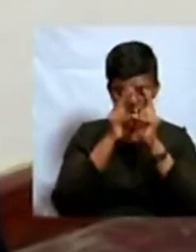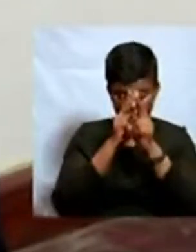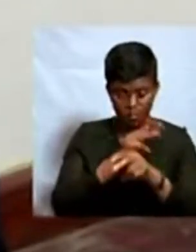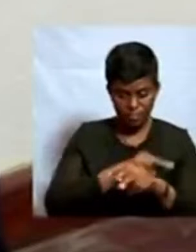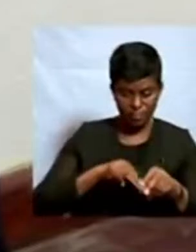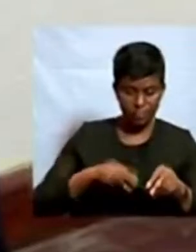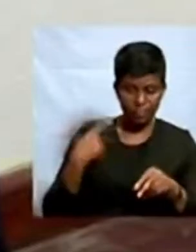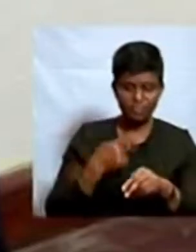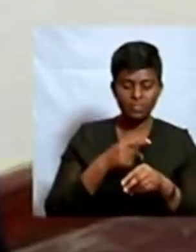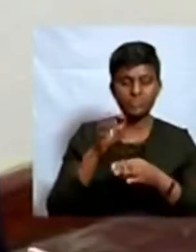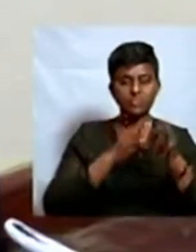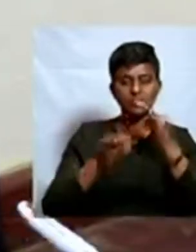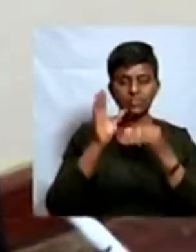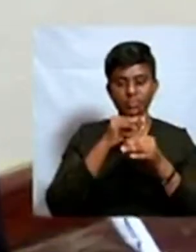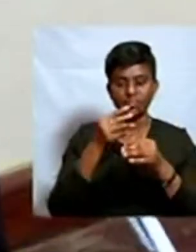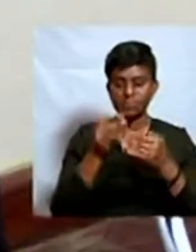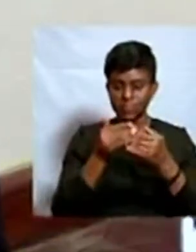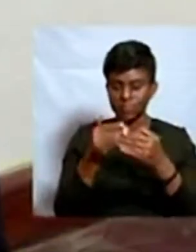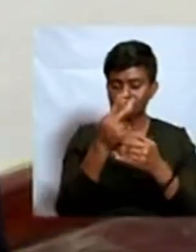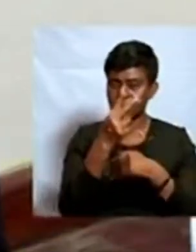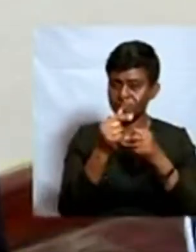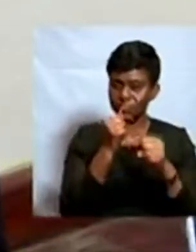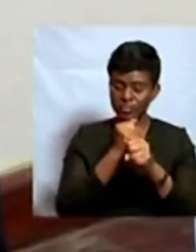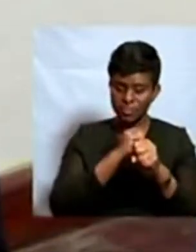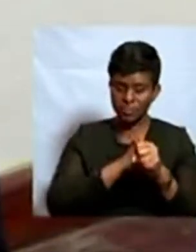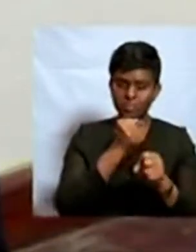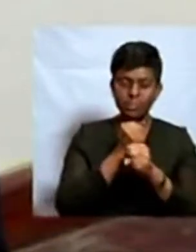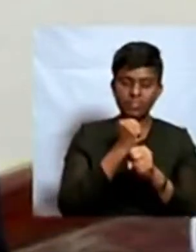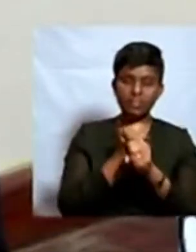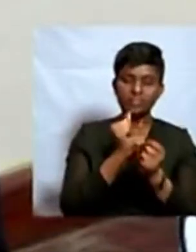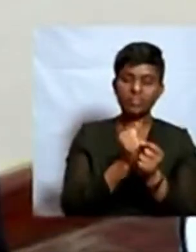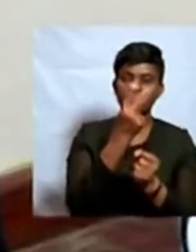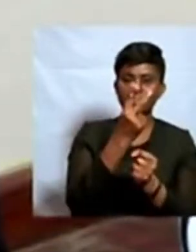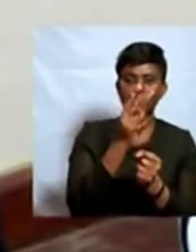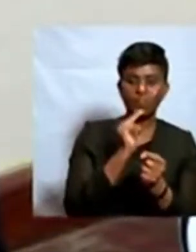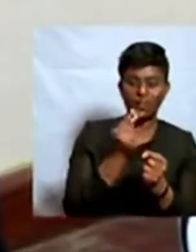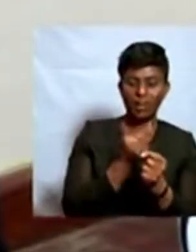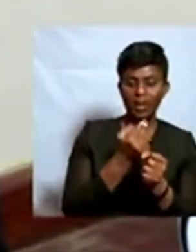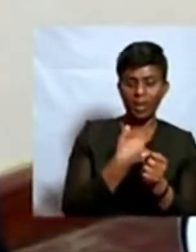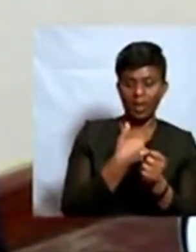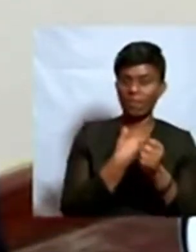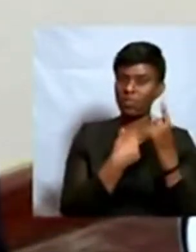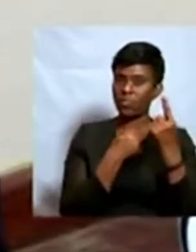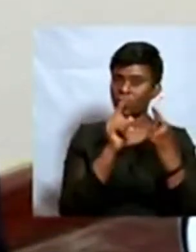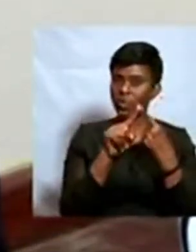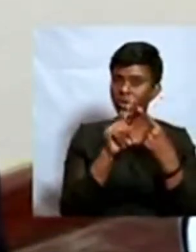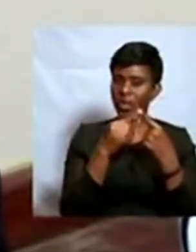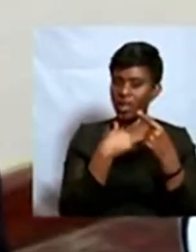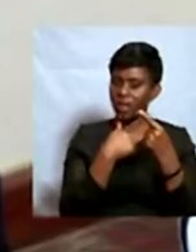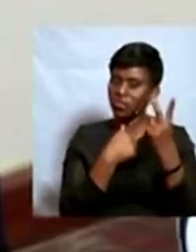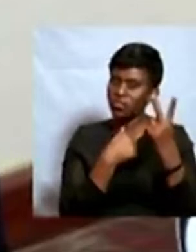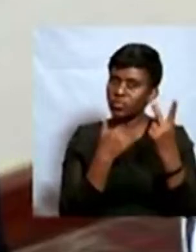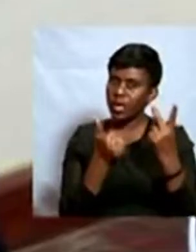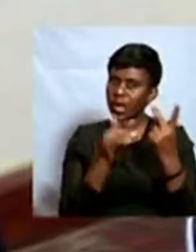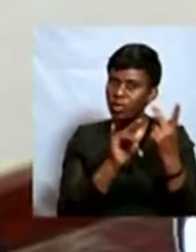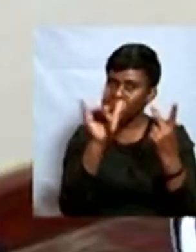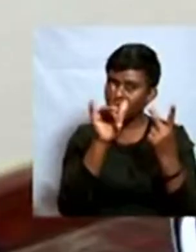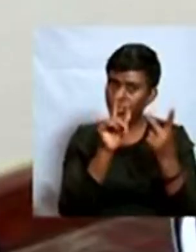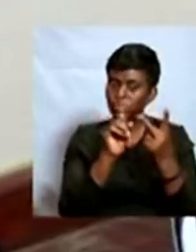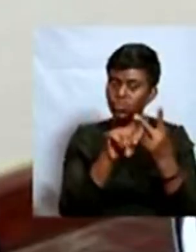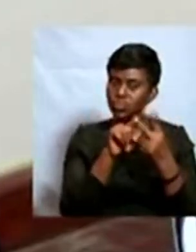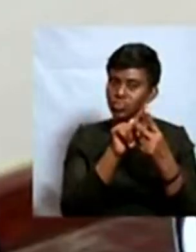the next 2 years. Currently, we're operating with 2 aircraft. We have now 2 aircraft.